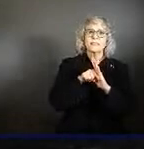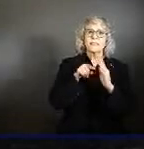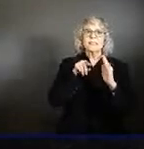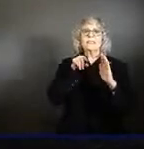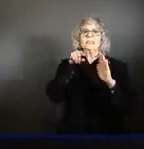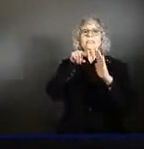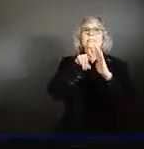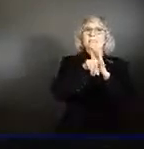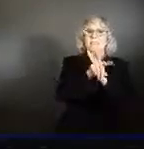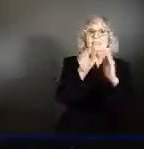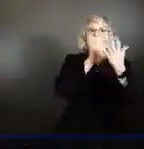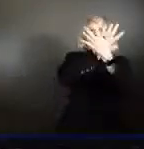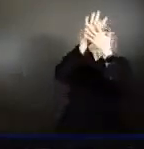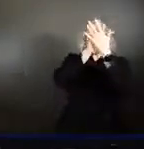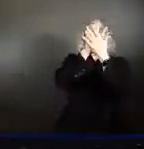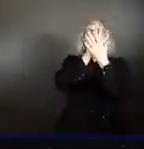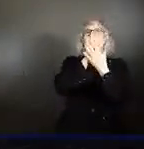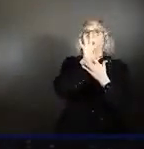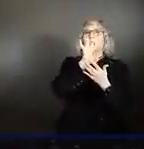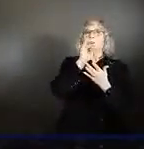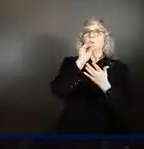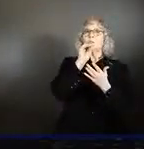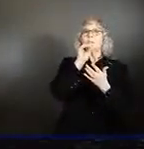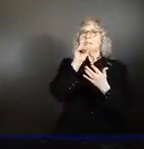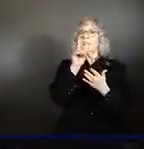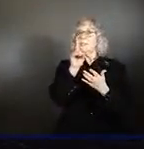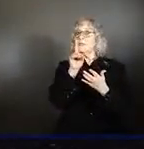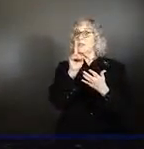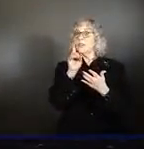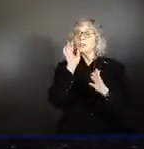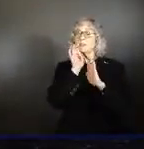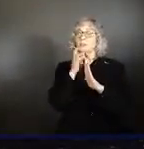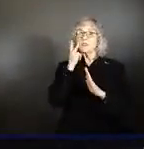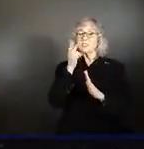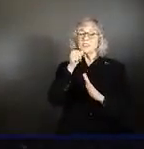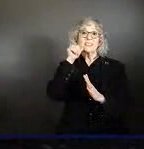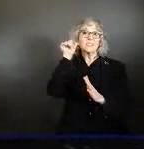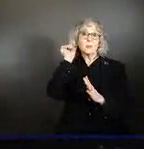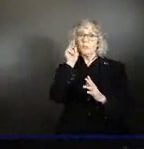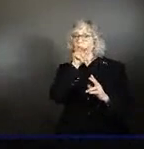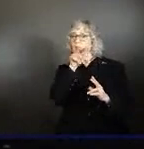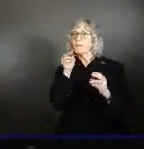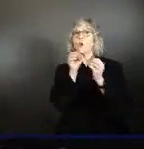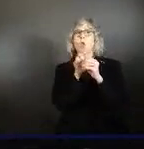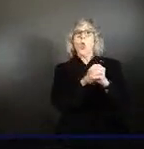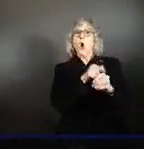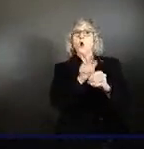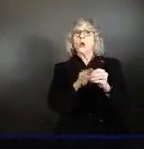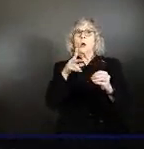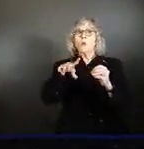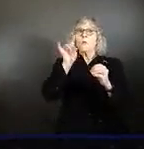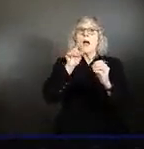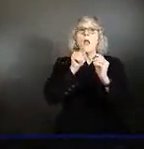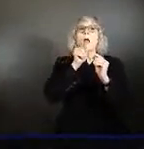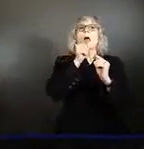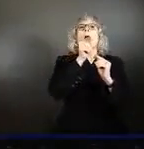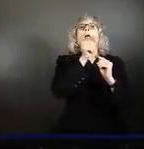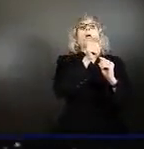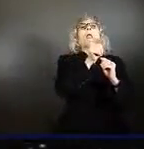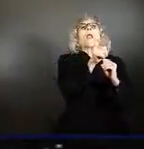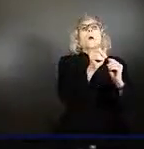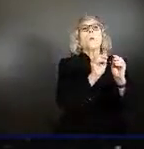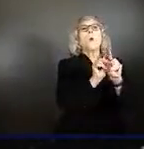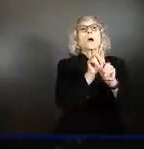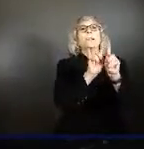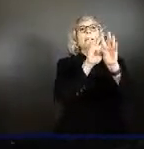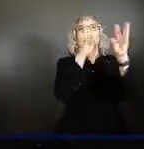that we saw yesterday. People are going to study that, but fields like that for even longer to find even more distant galaxies. Lots of time to